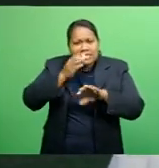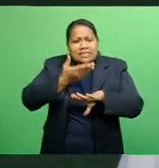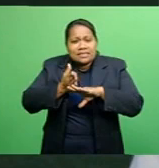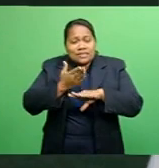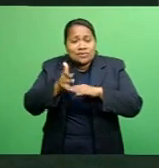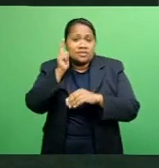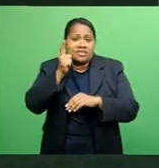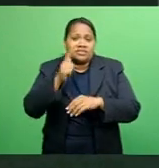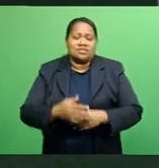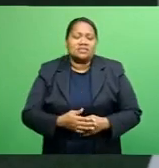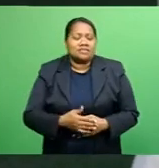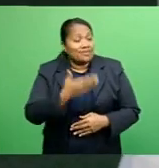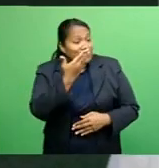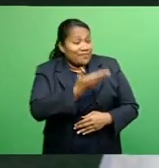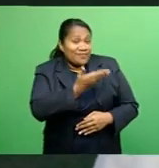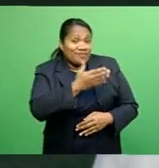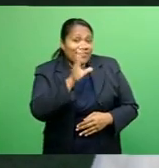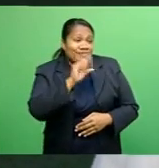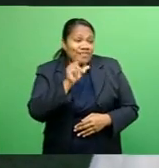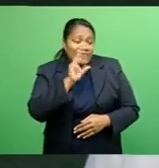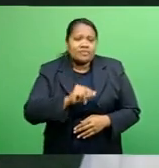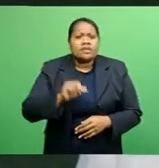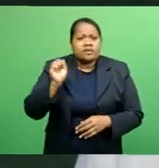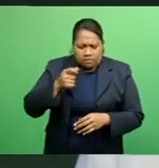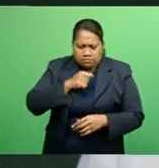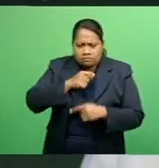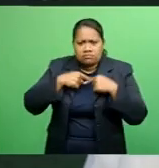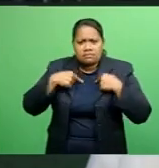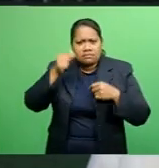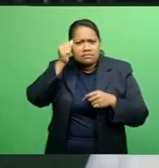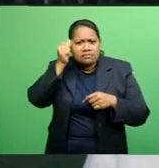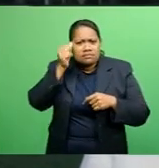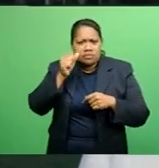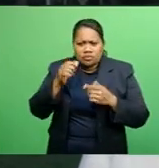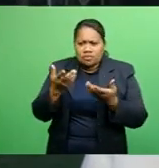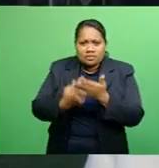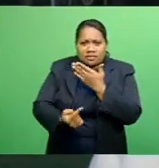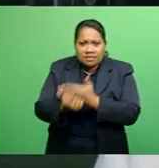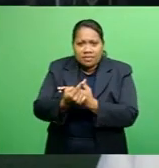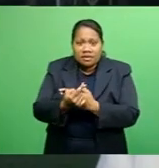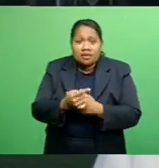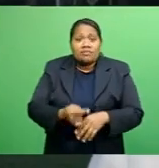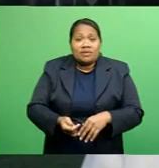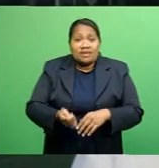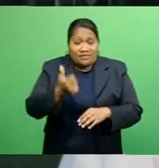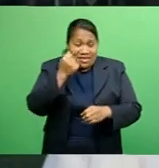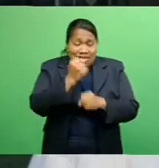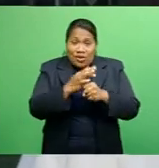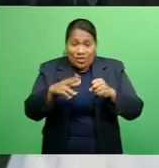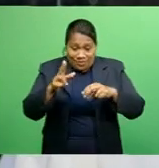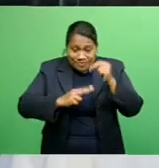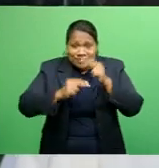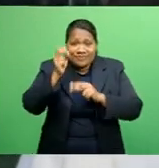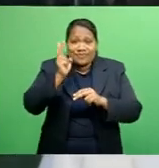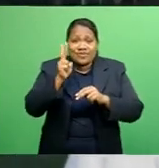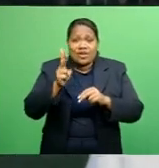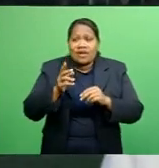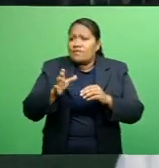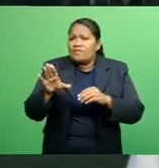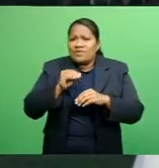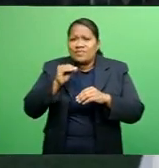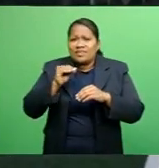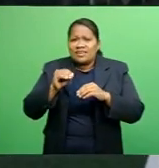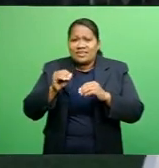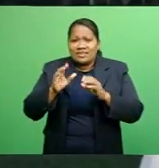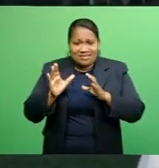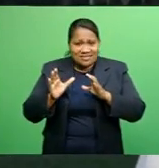situation. Unfortunately for us, after Ngaloa was rebuilt by the Australian Defence Forces, and when we